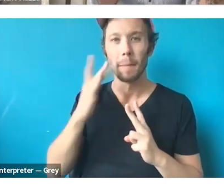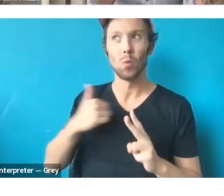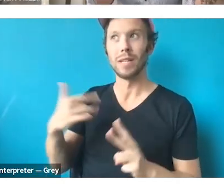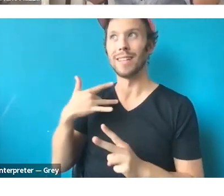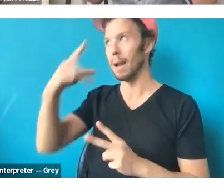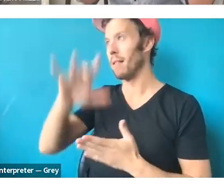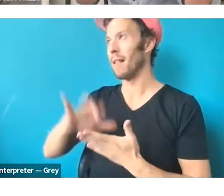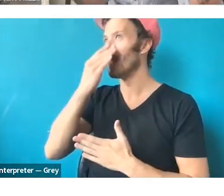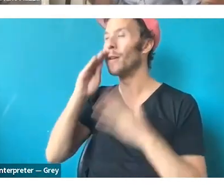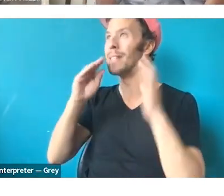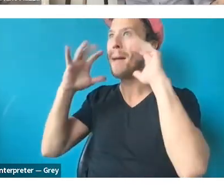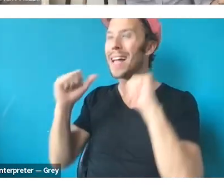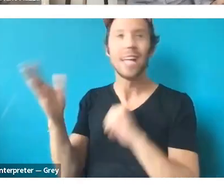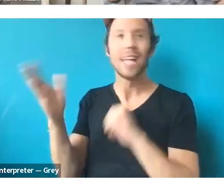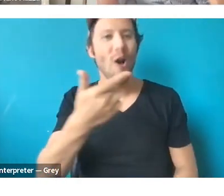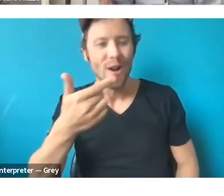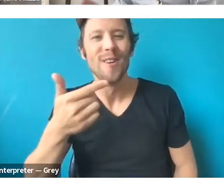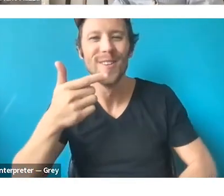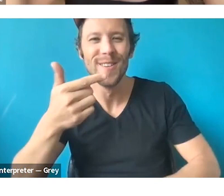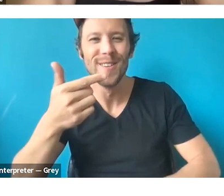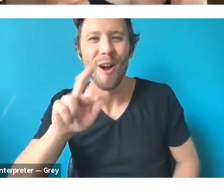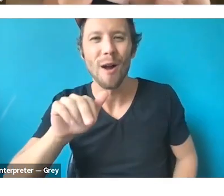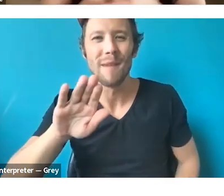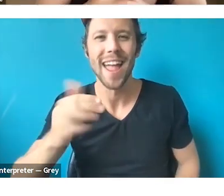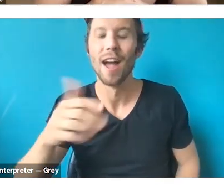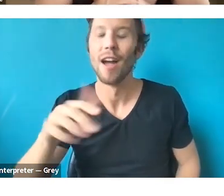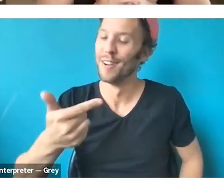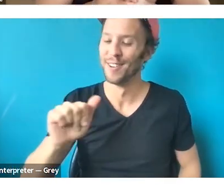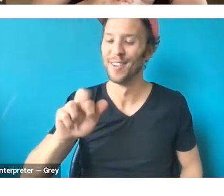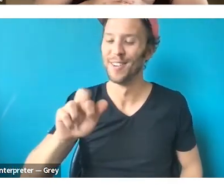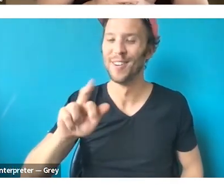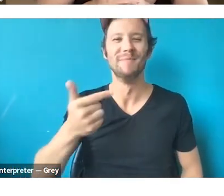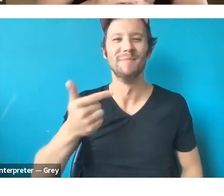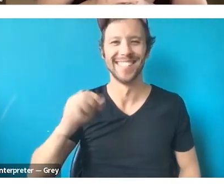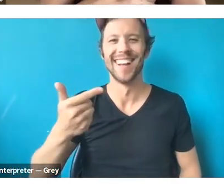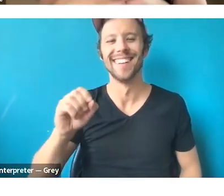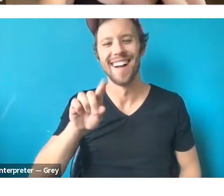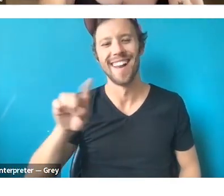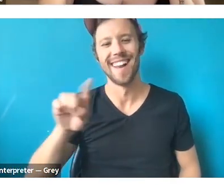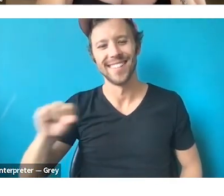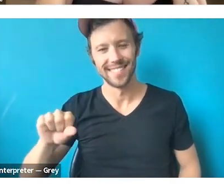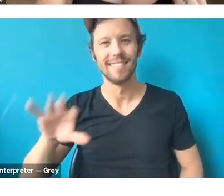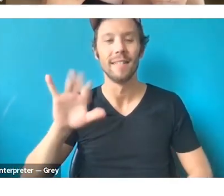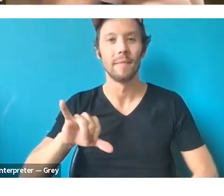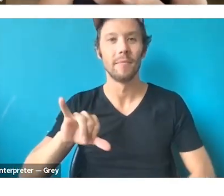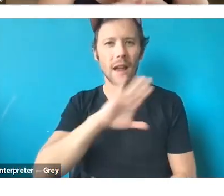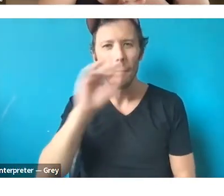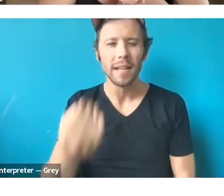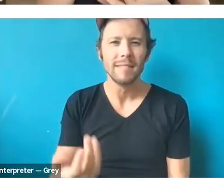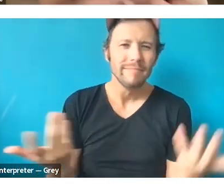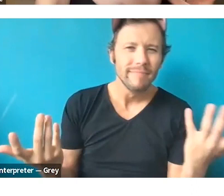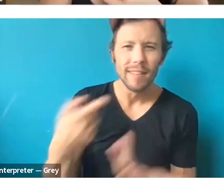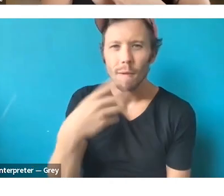The garbage goddess. The garbage goddess. Yes. Okay, yes. So tell us a little bit about the garbage goddess, because I think that's like, first of